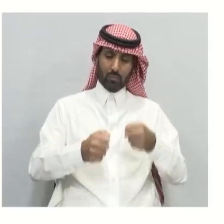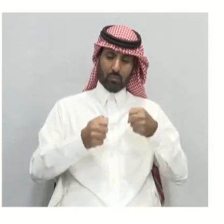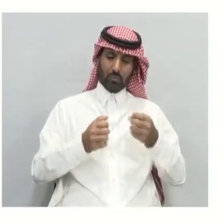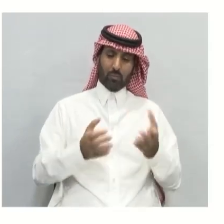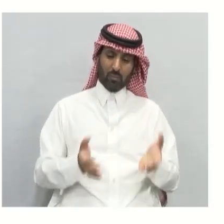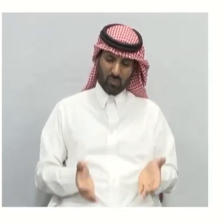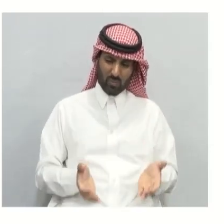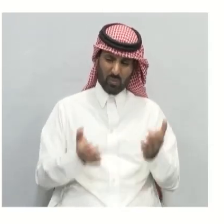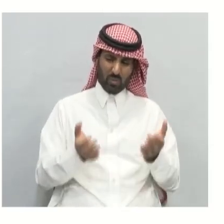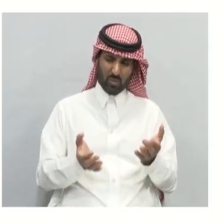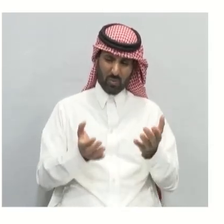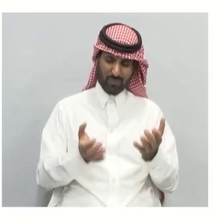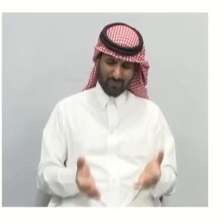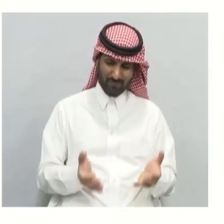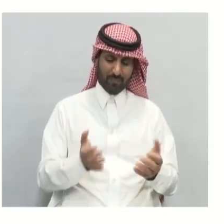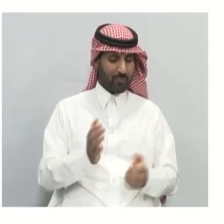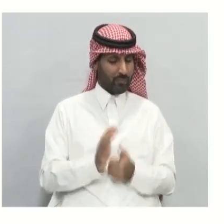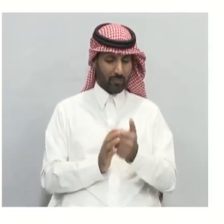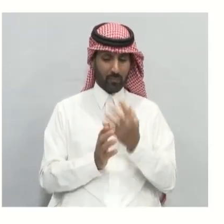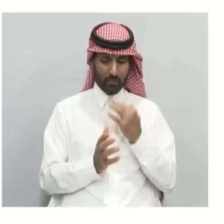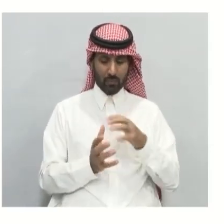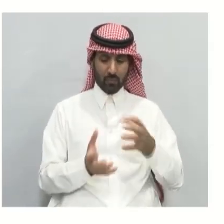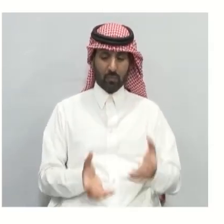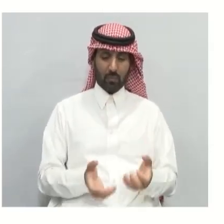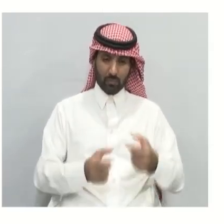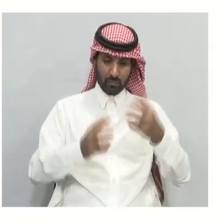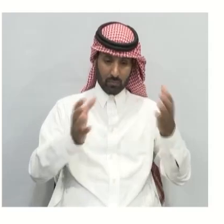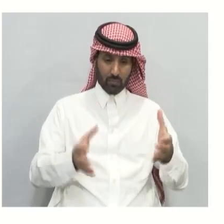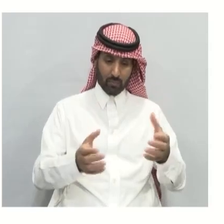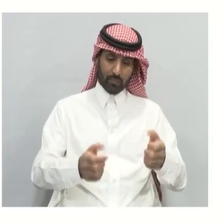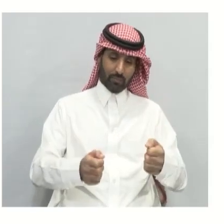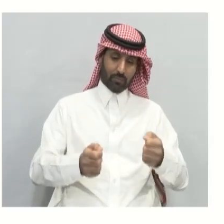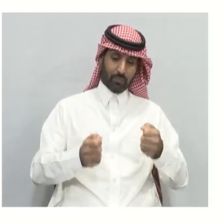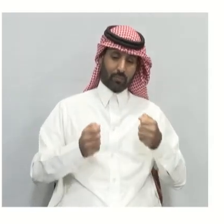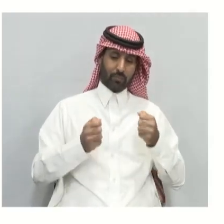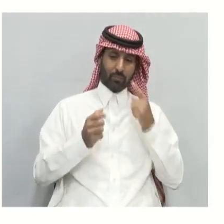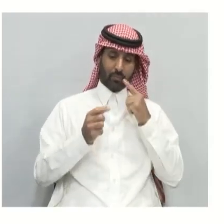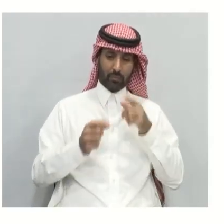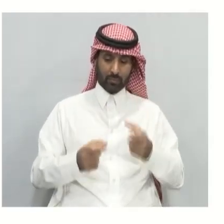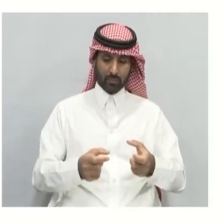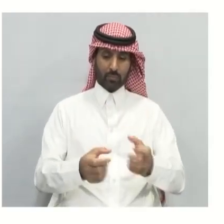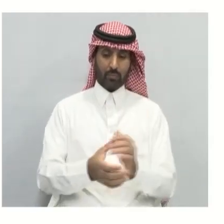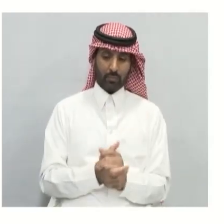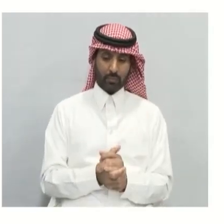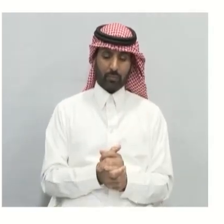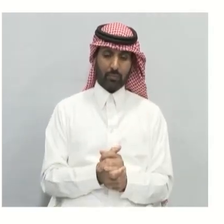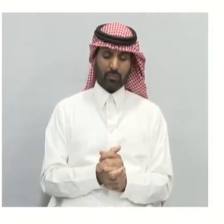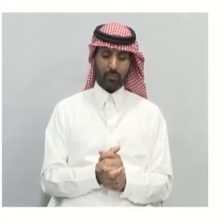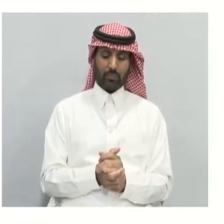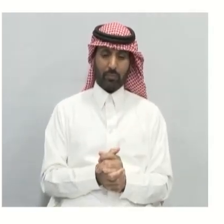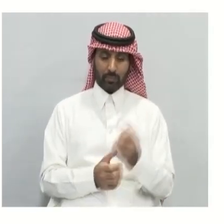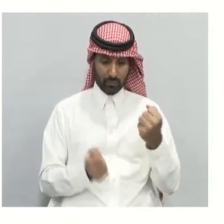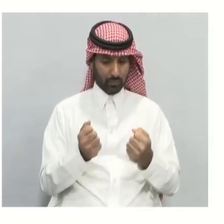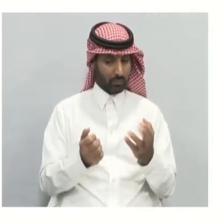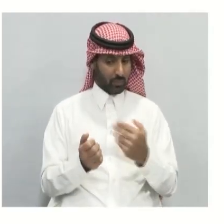they wouldn't have been able to move heavy loads. For us, we wouldn't have been able to